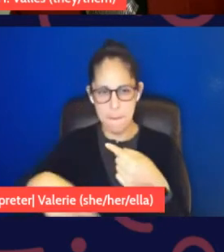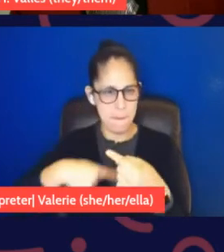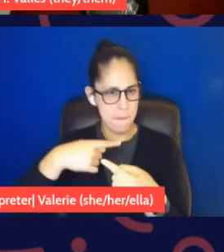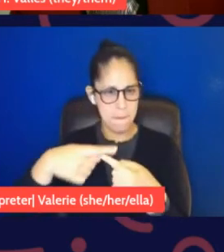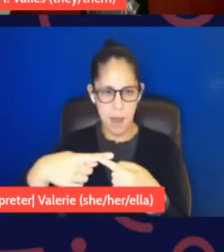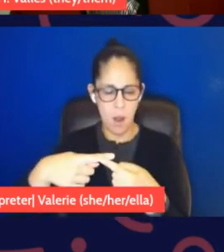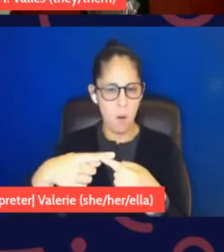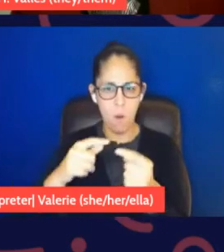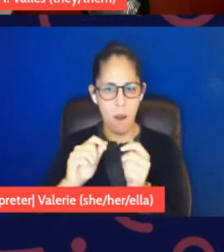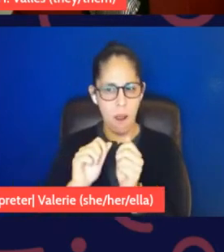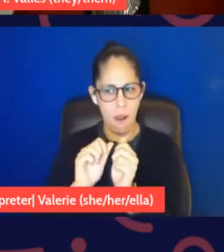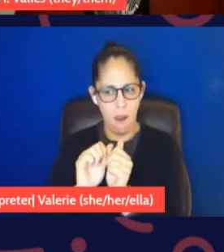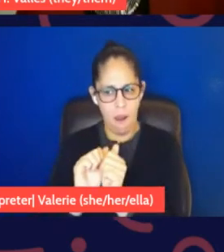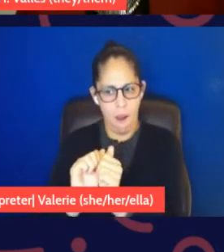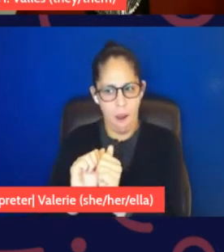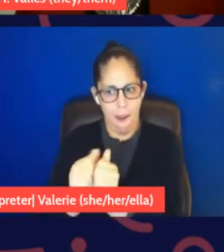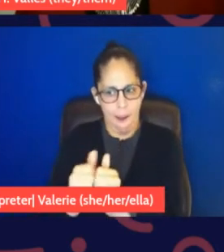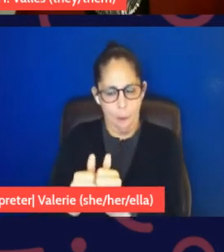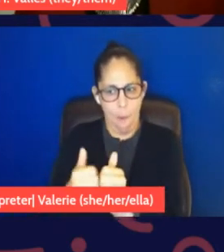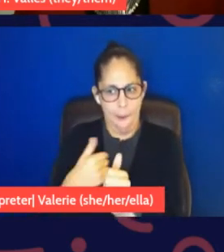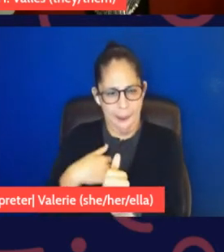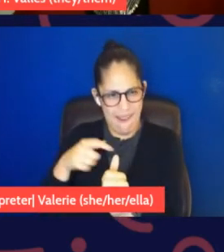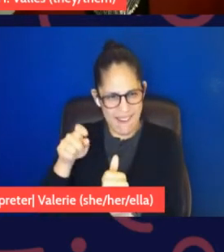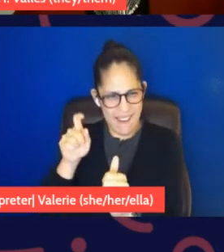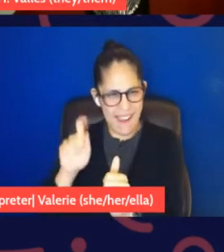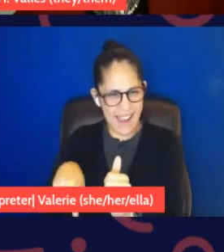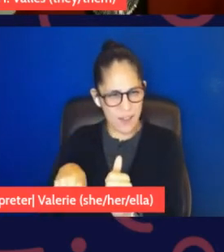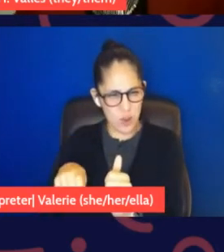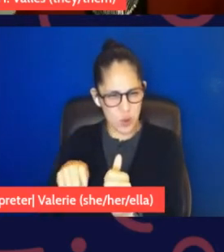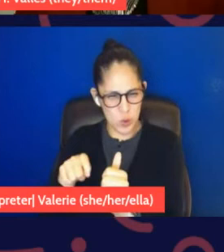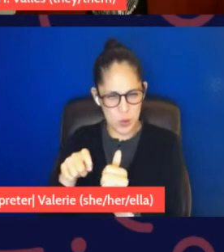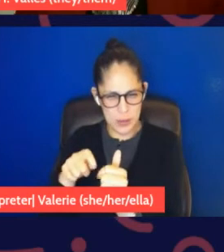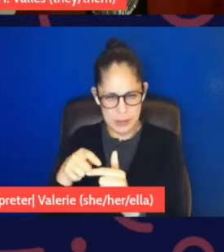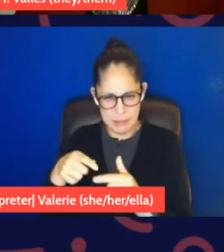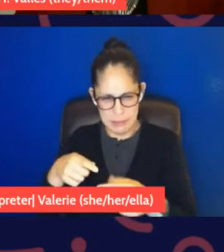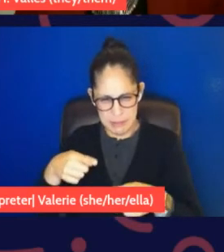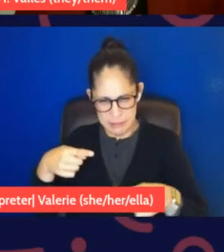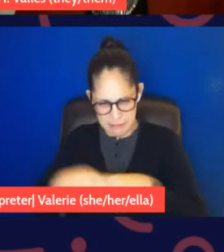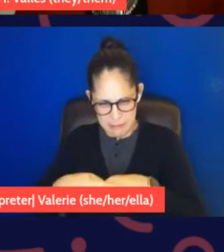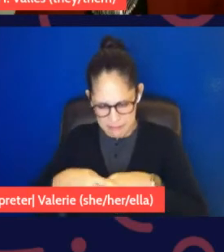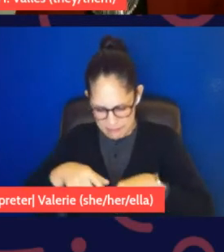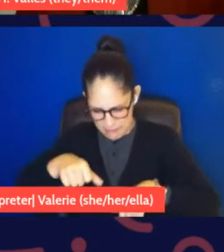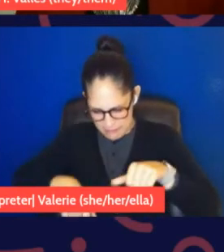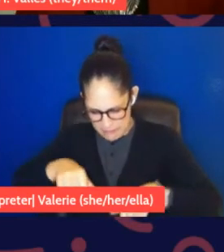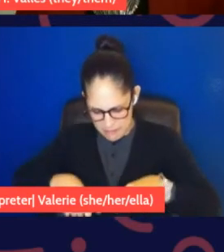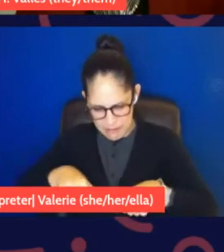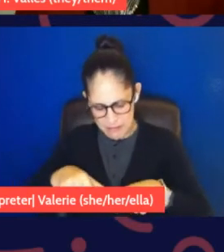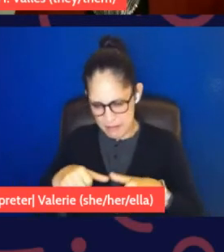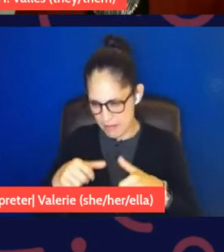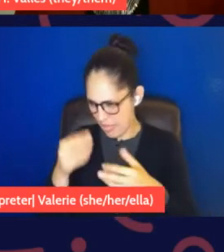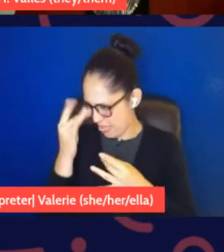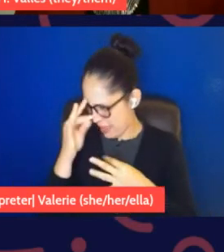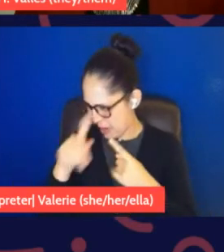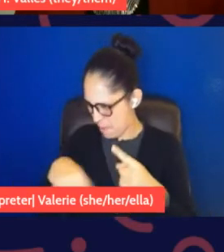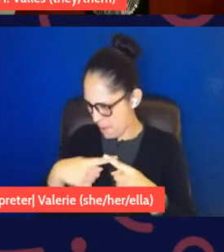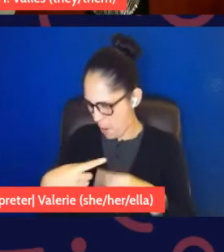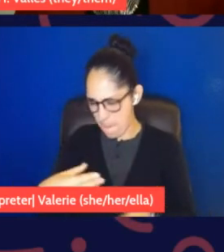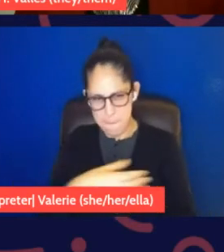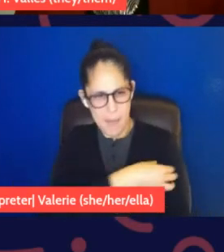the ways in which I have to contend and face power in some form.